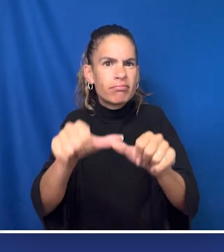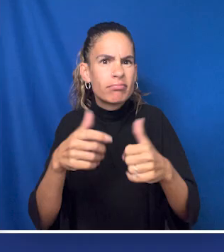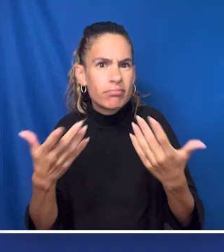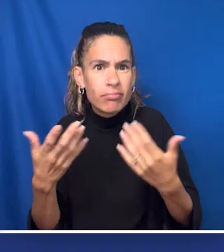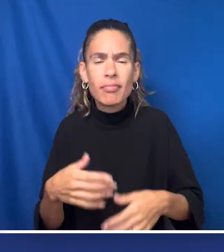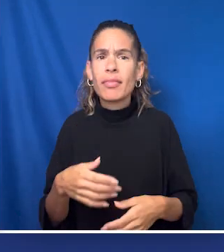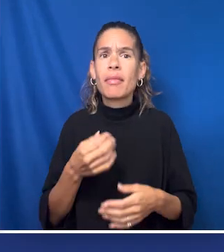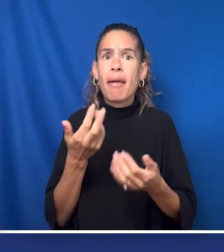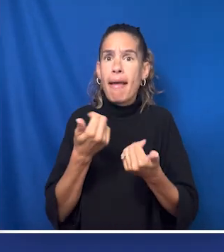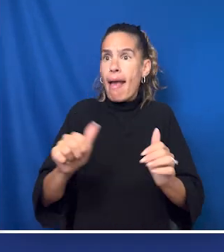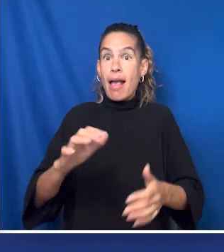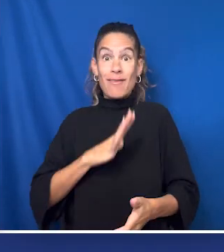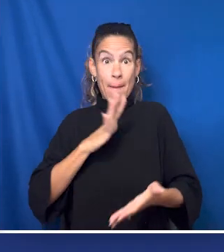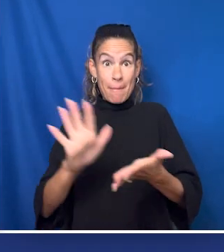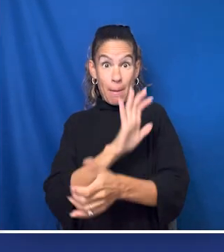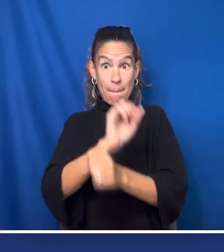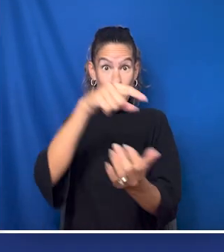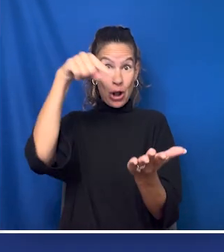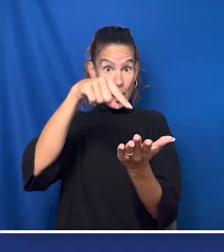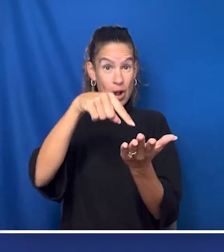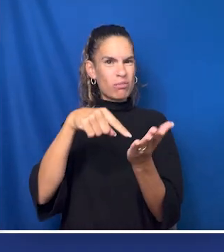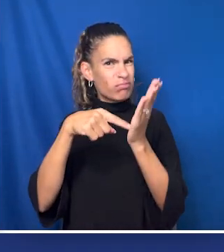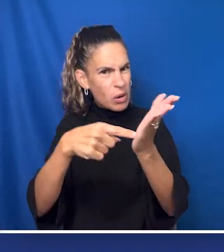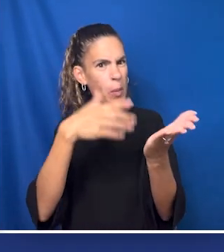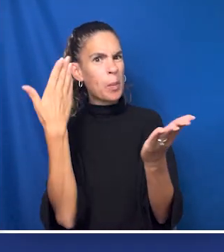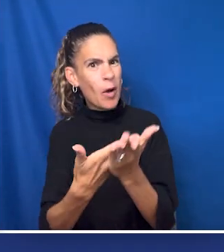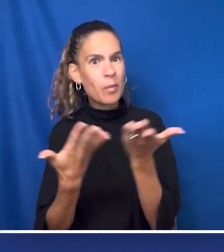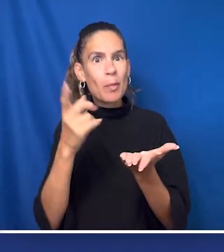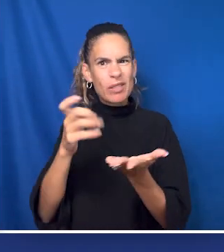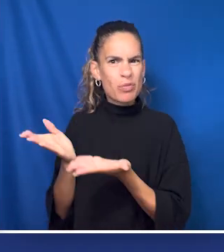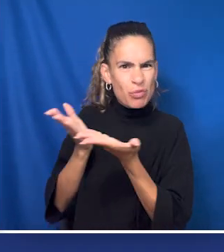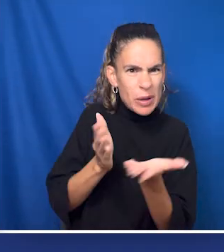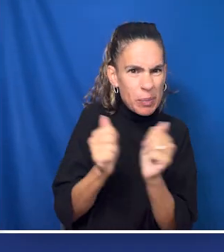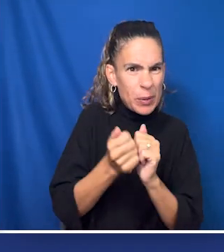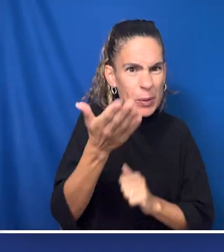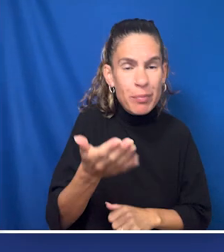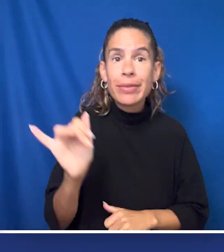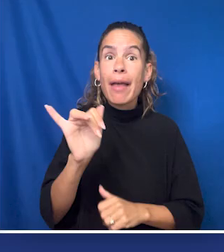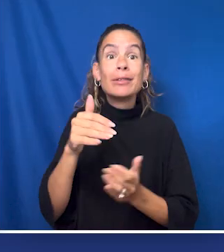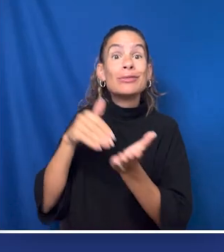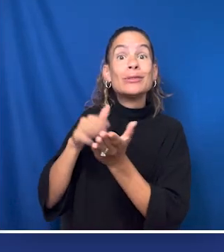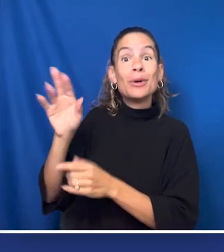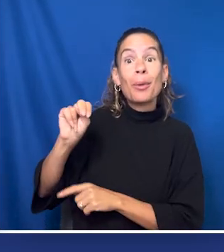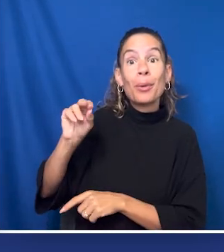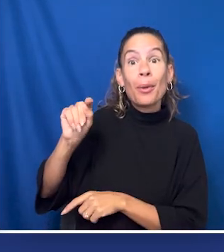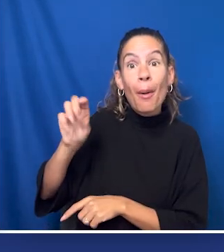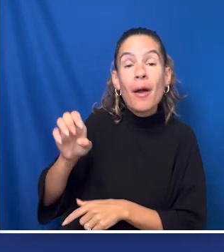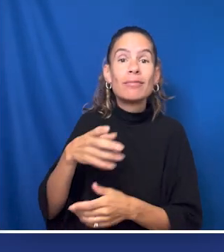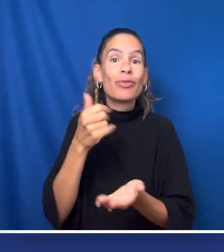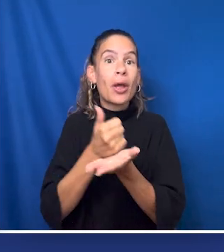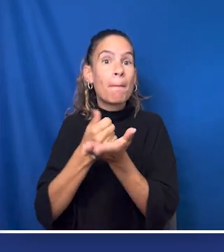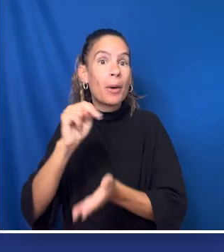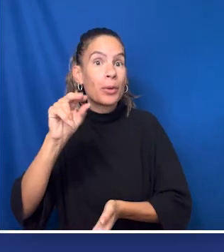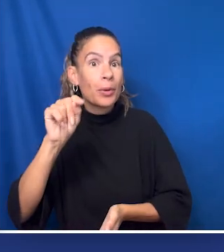asking to keep what you have. If you have any official documents that support what you need, make sure to bring them with you. This could mean things like